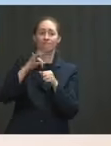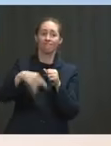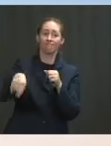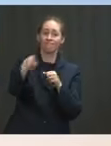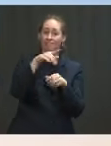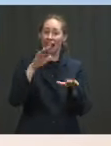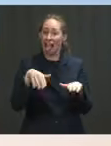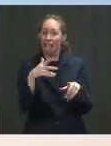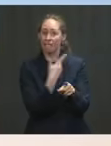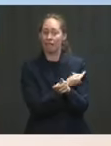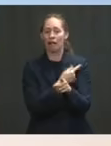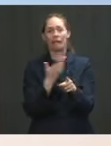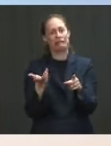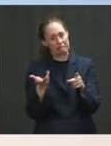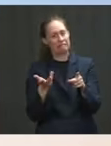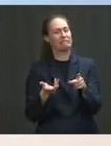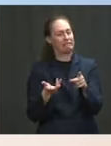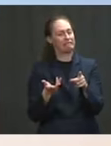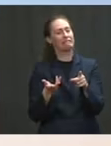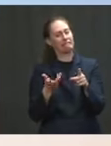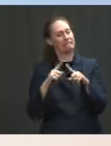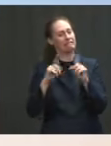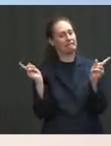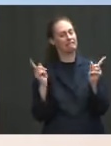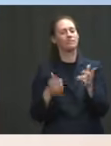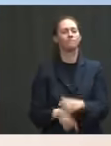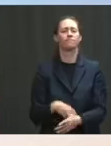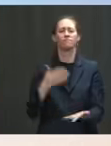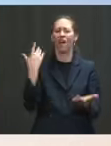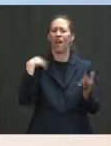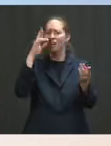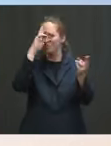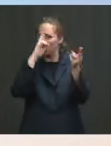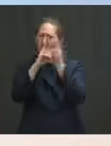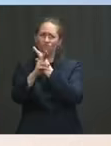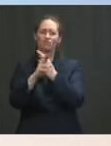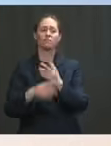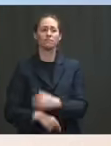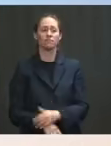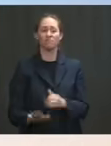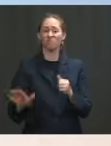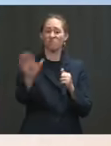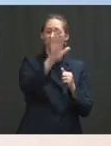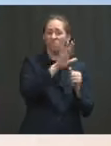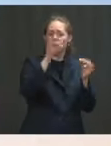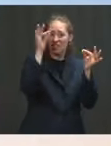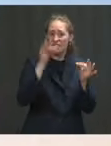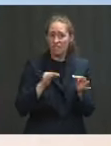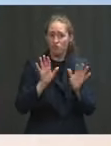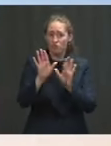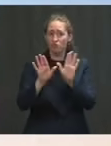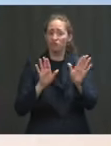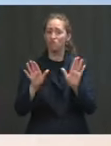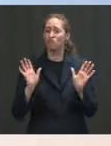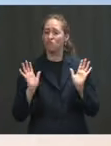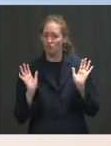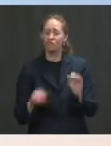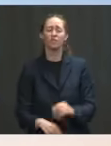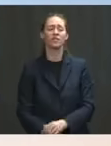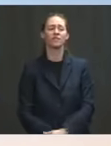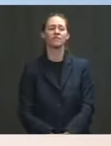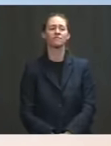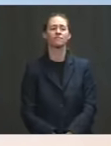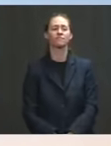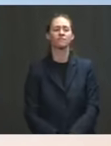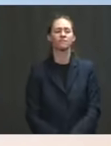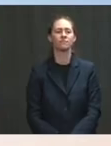circumstance. Now, we also respect and want to convey, we respect the decision by a range of individuals, whether they're